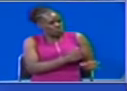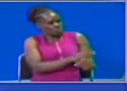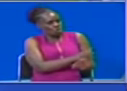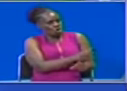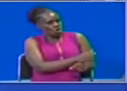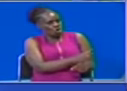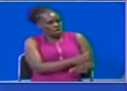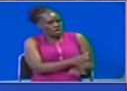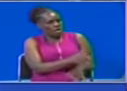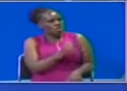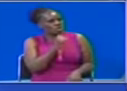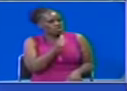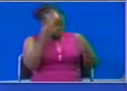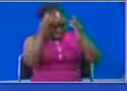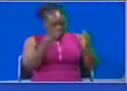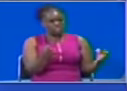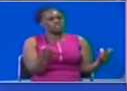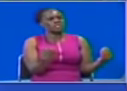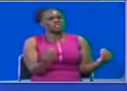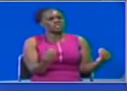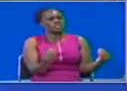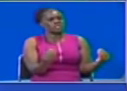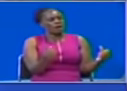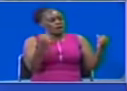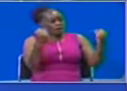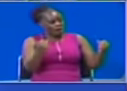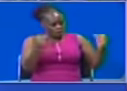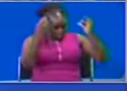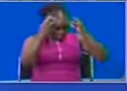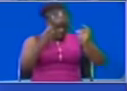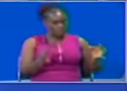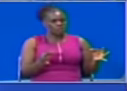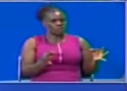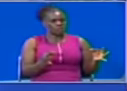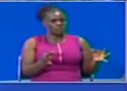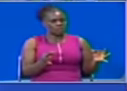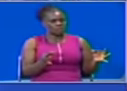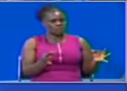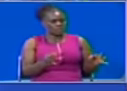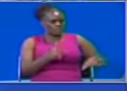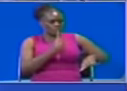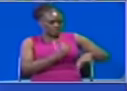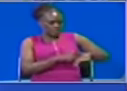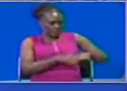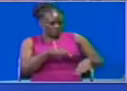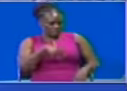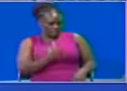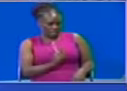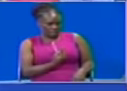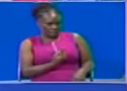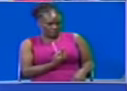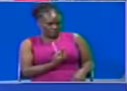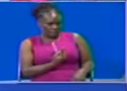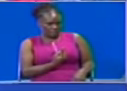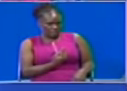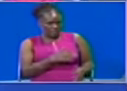This was not a decision made lightly. Mm. It was a very difficult decision to be made. So that at the point when we are today even making a